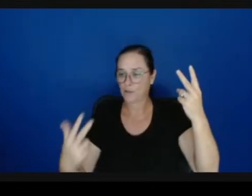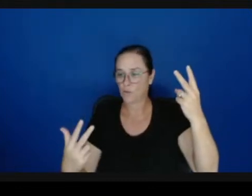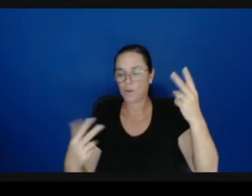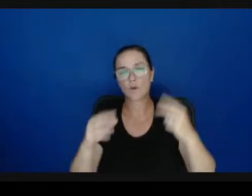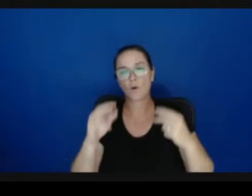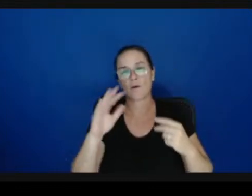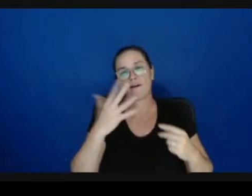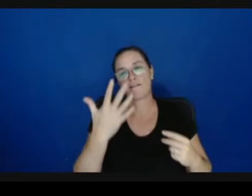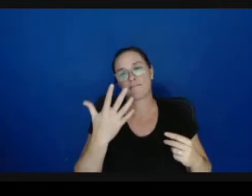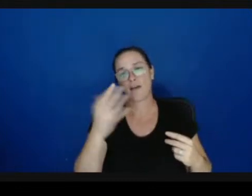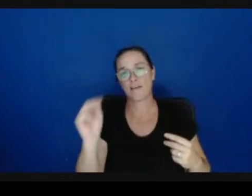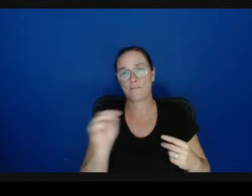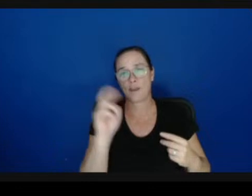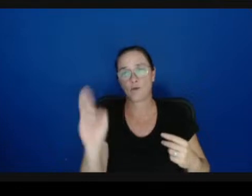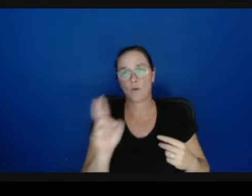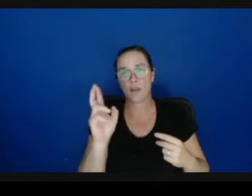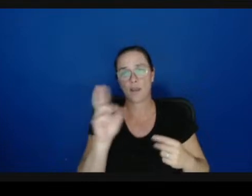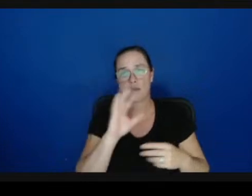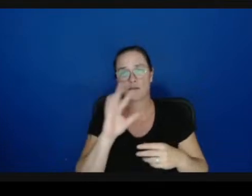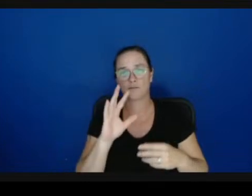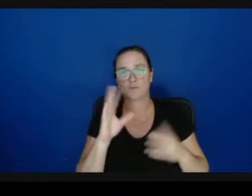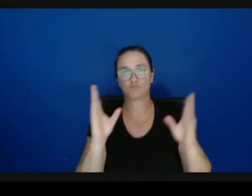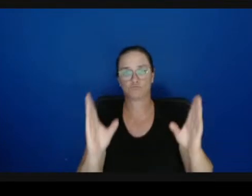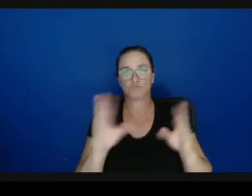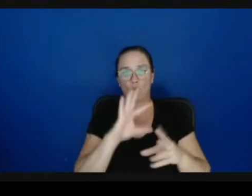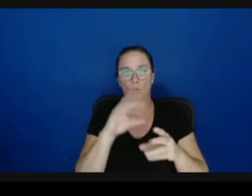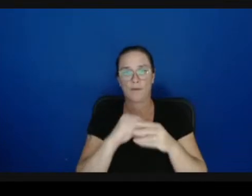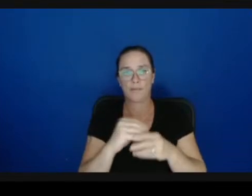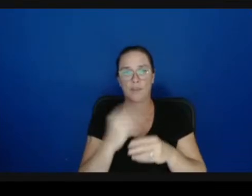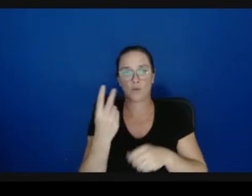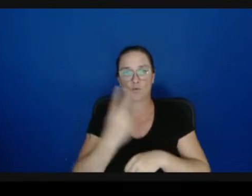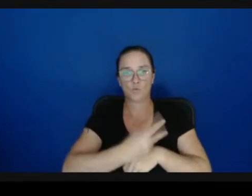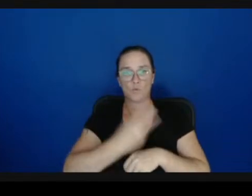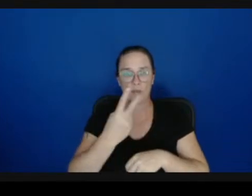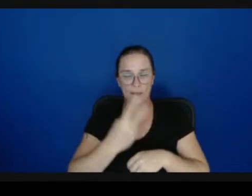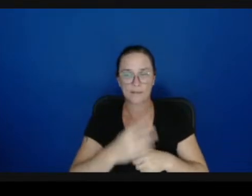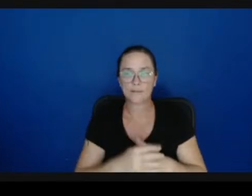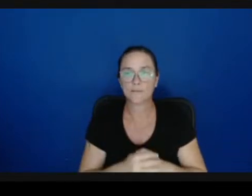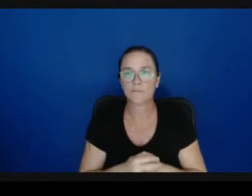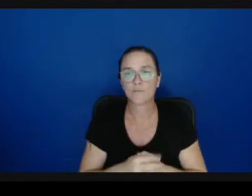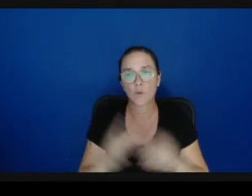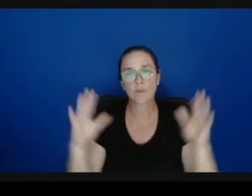in 2 days. Nothing major, but it's certainly a deflationary pattern